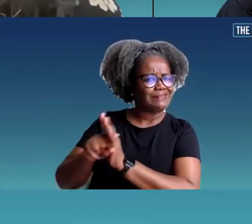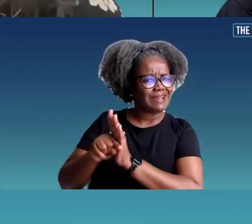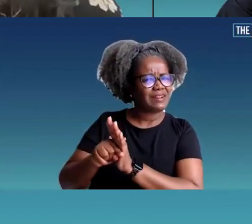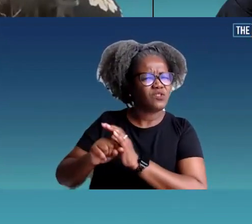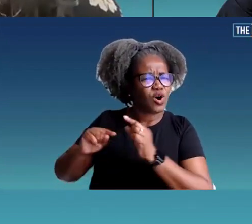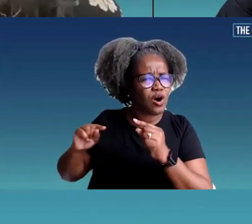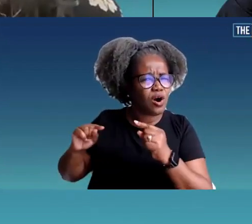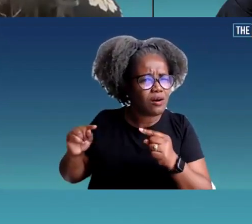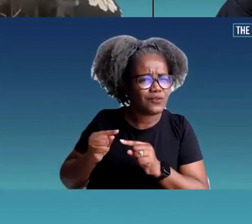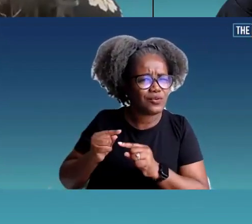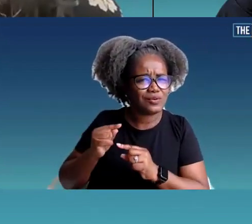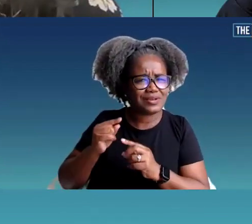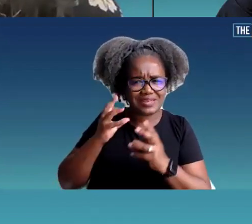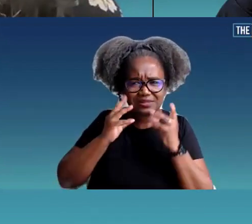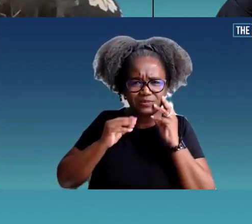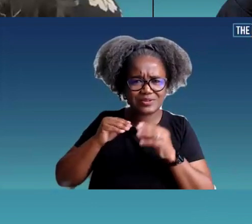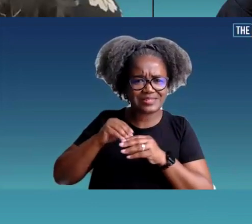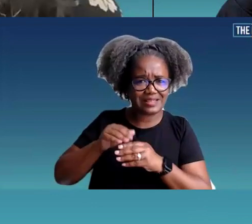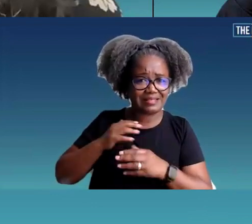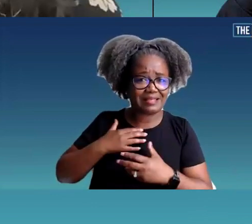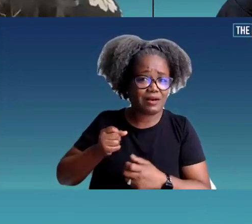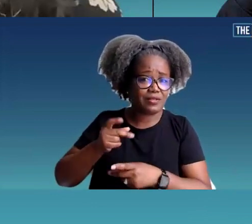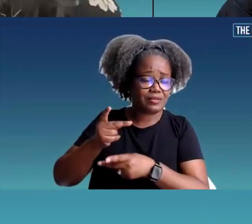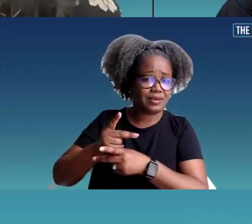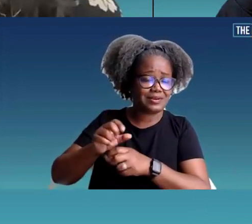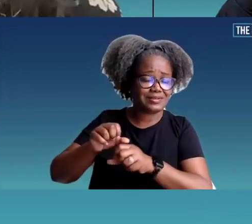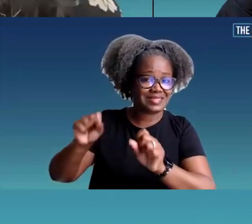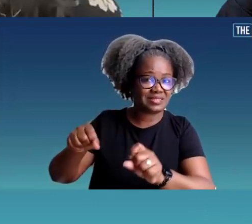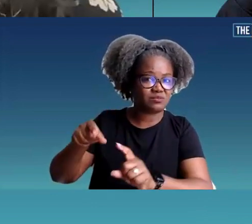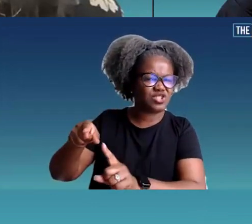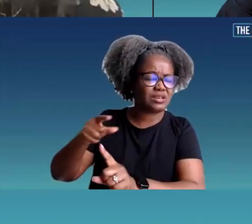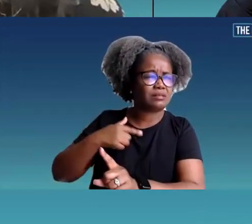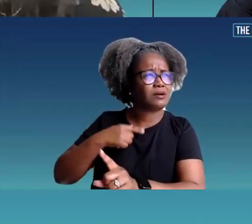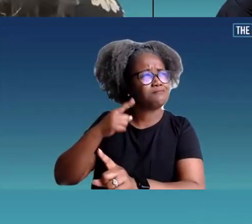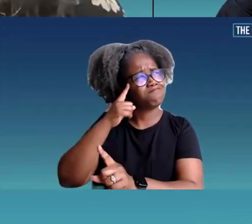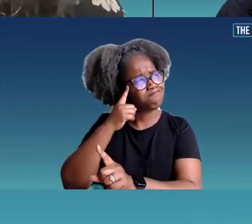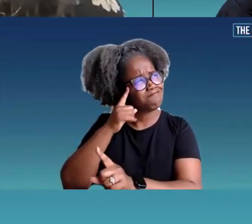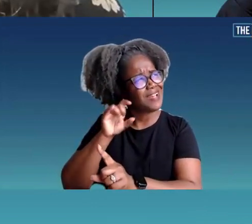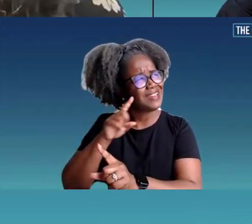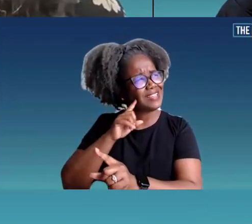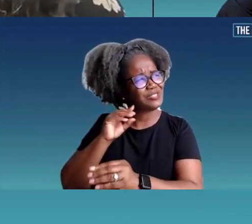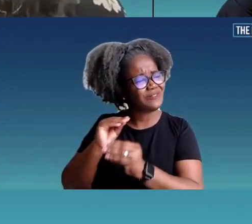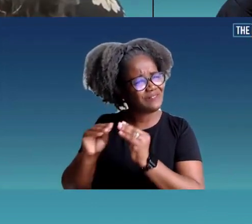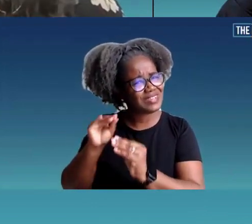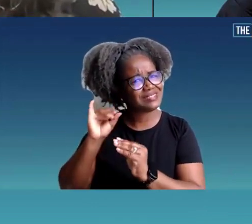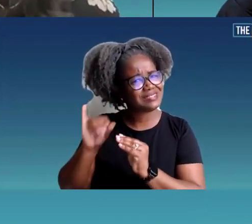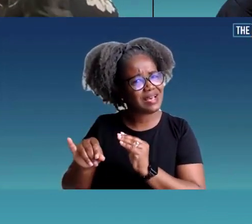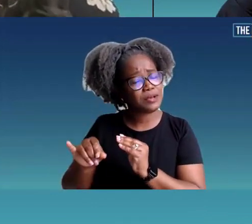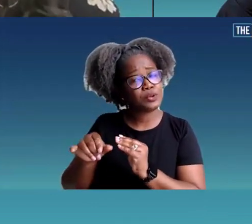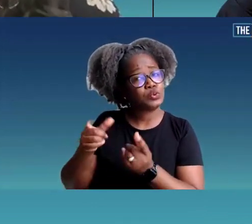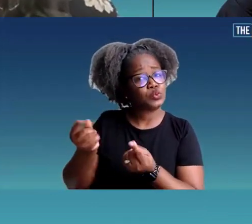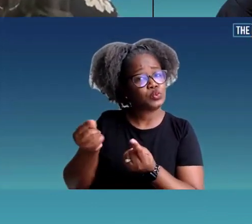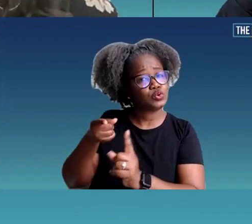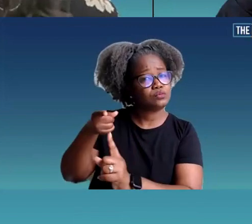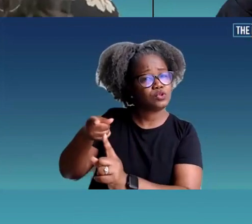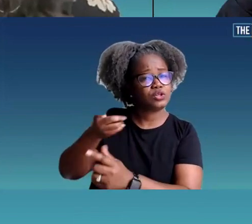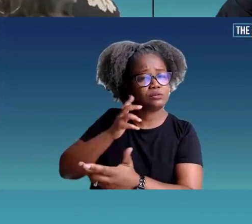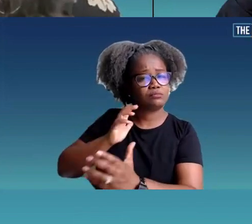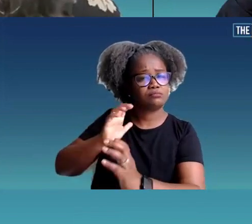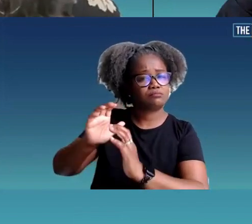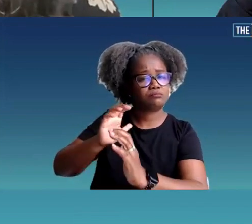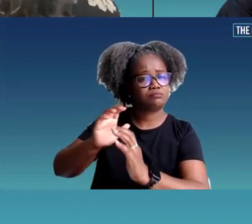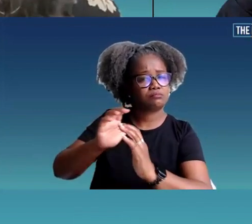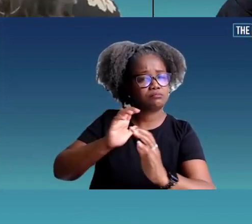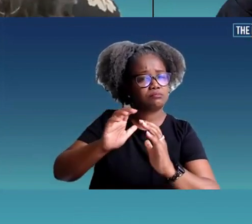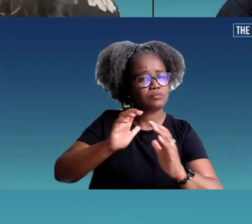that she really wanted to figure out how to fix this. And so was communicating with neighbors and folks in her community and